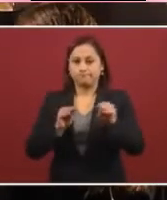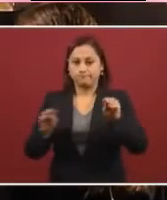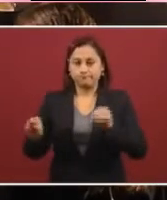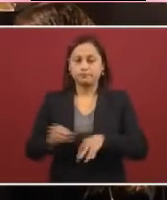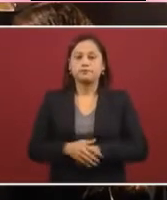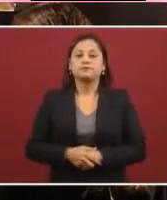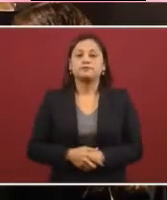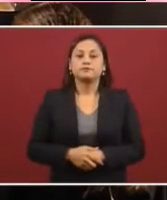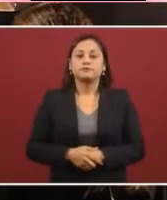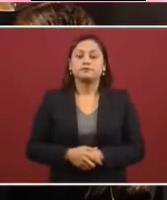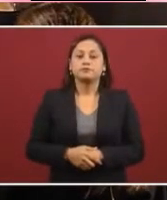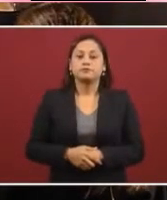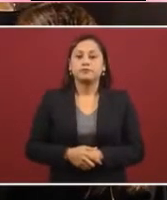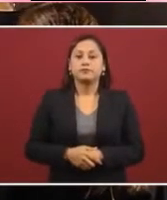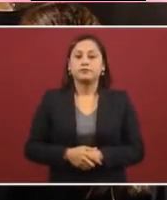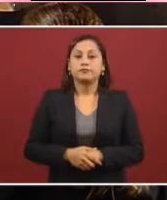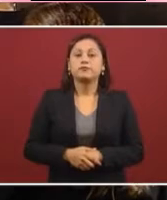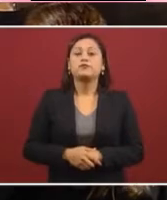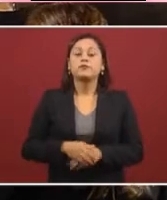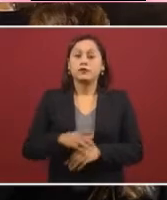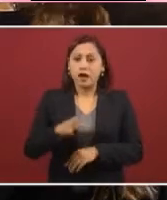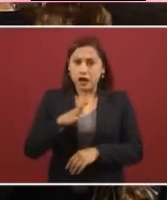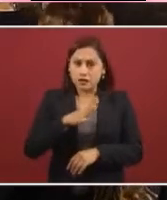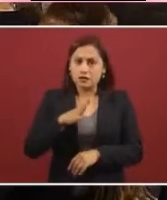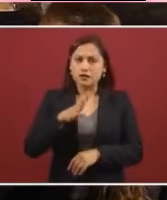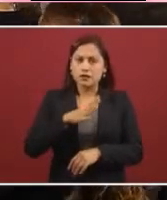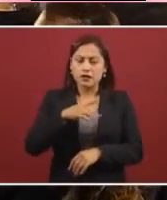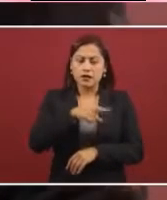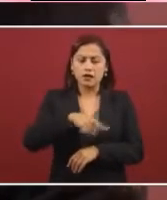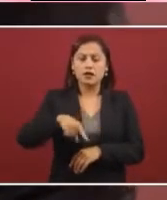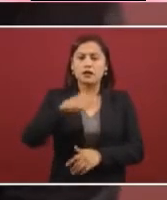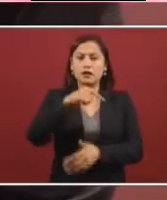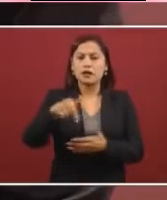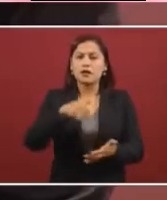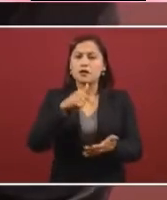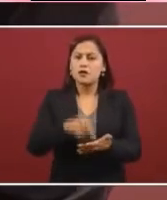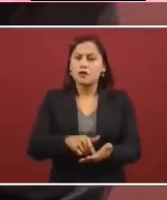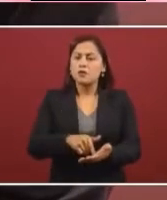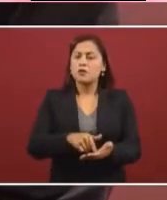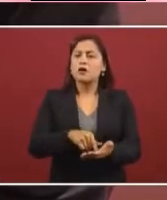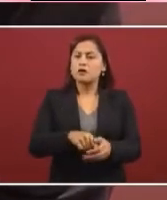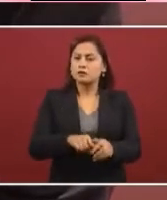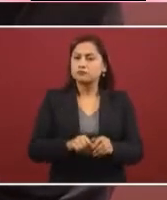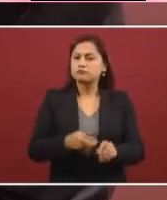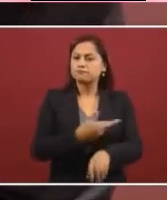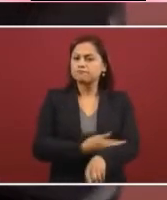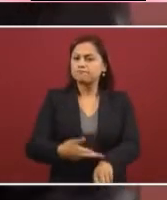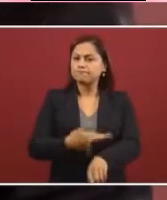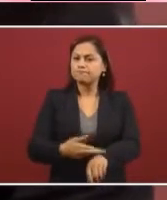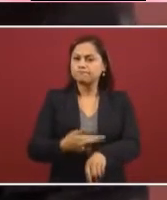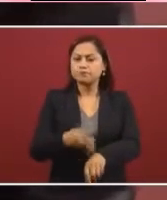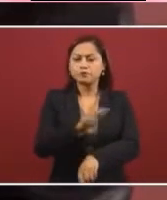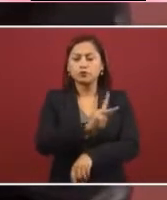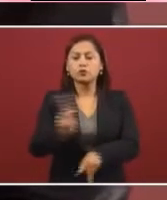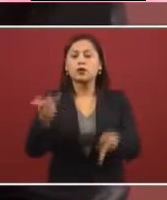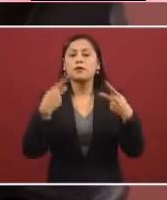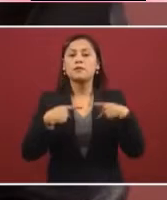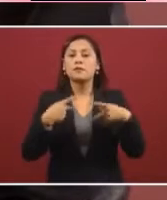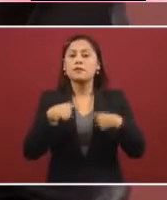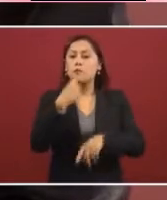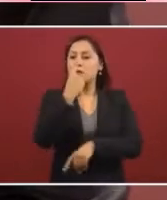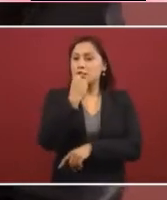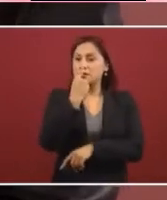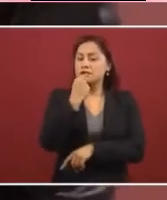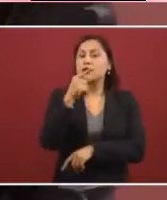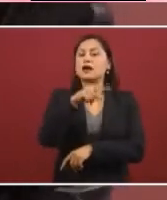There's places that have tables that have been installed in order to inform the police of their